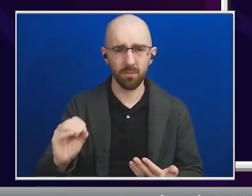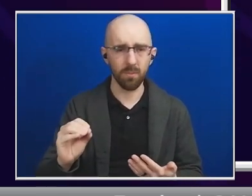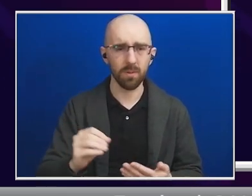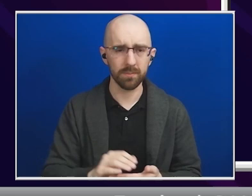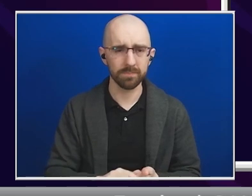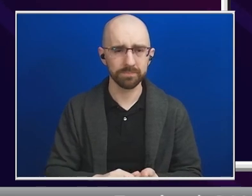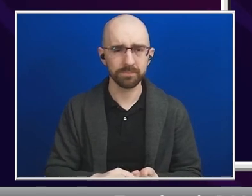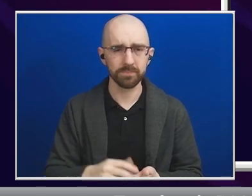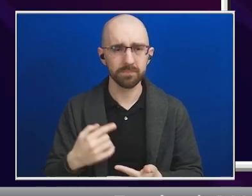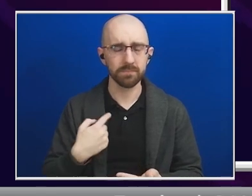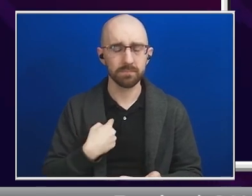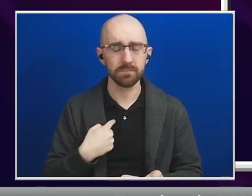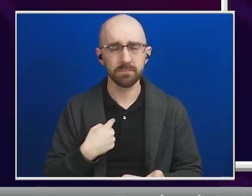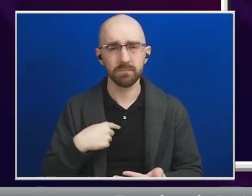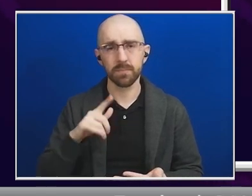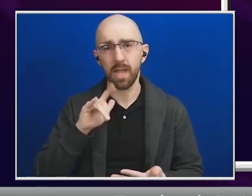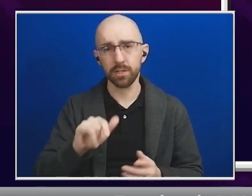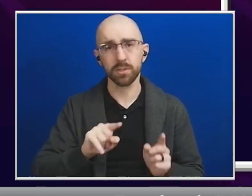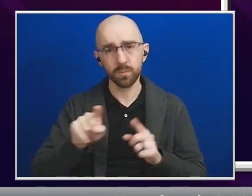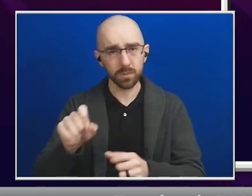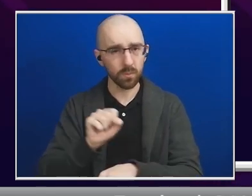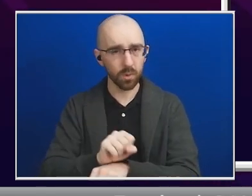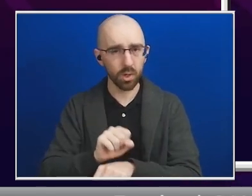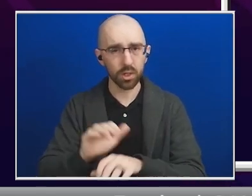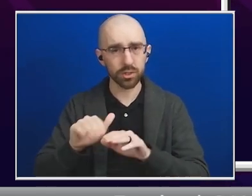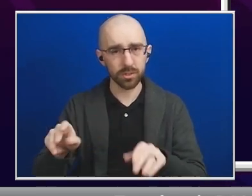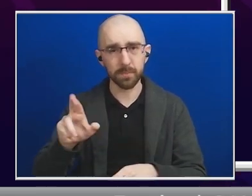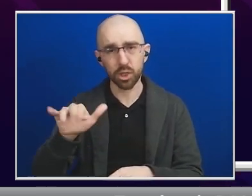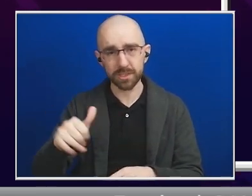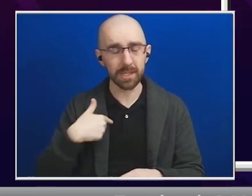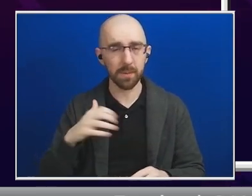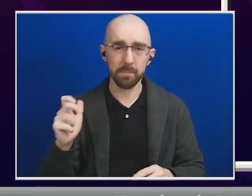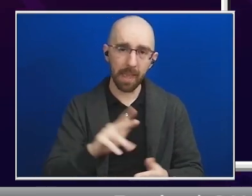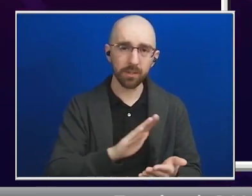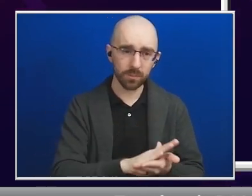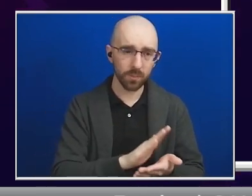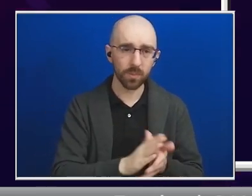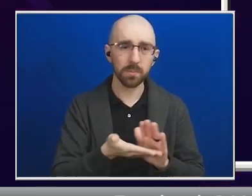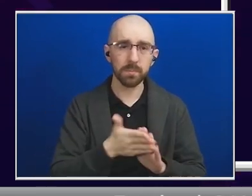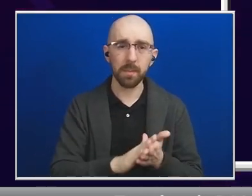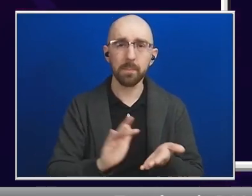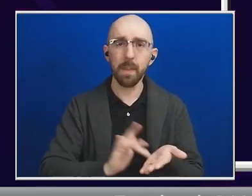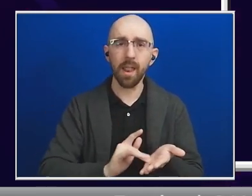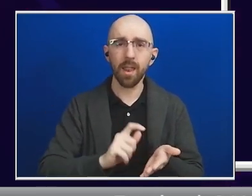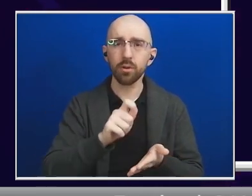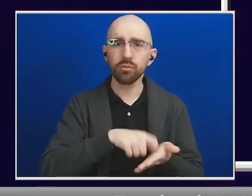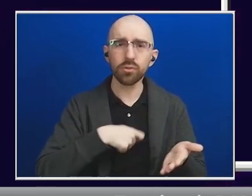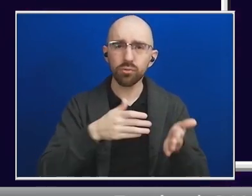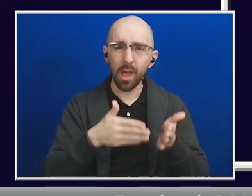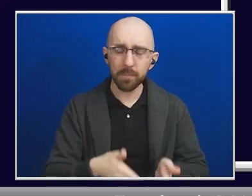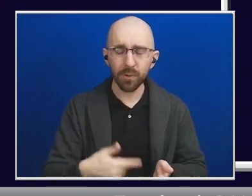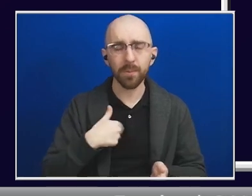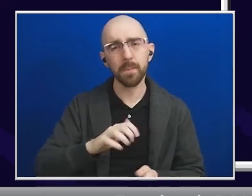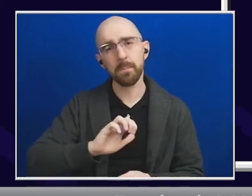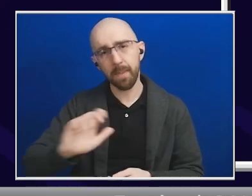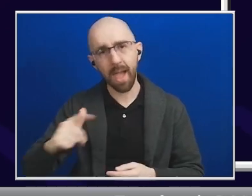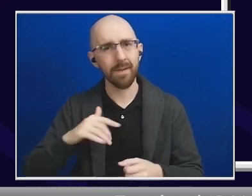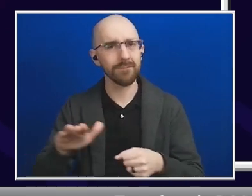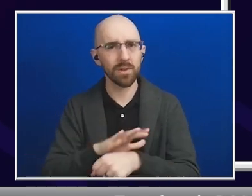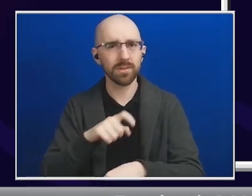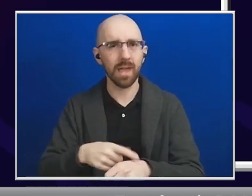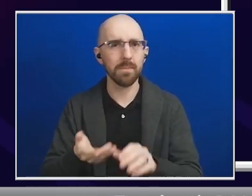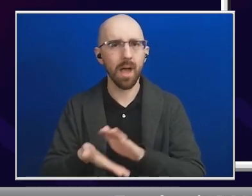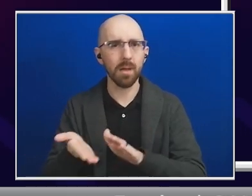I actually went to work for Children's Mercy. I went back to school, became a medical transcriber, went back, and I was the full-time operating room scheduler for